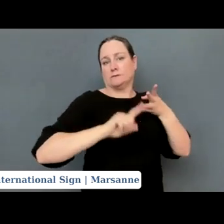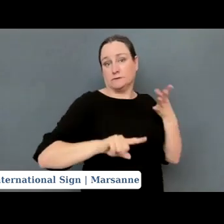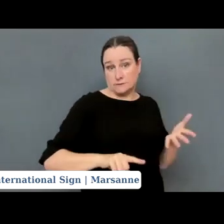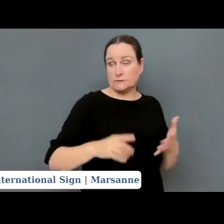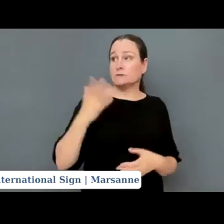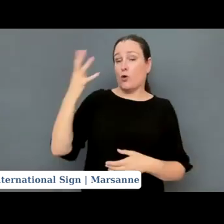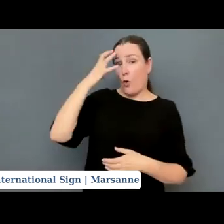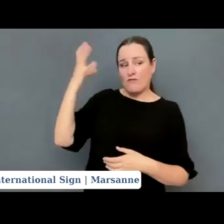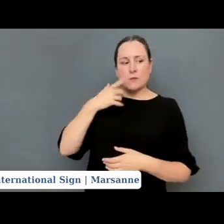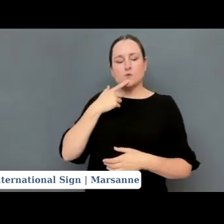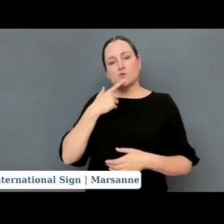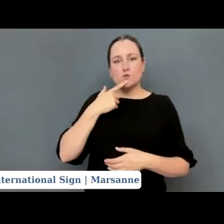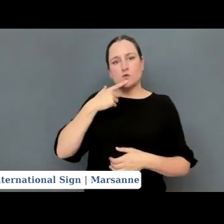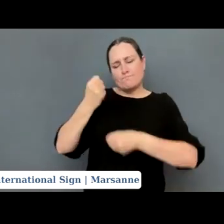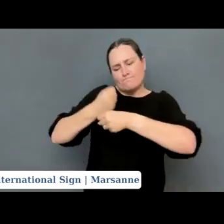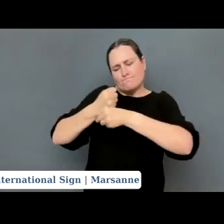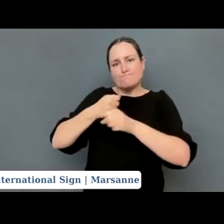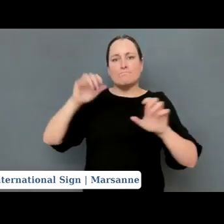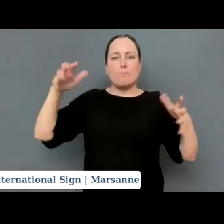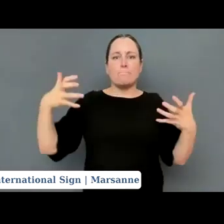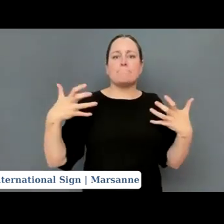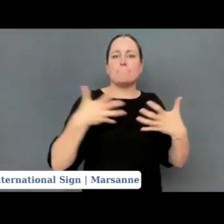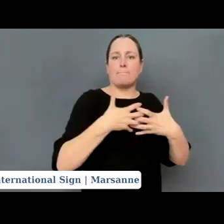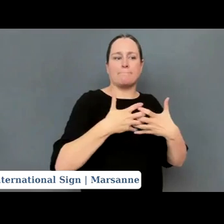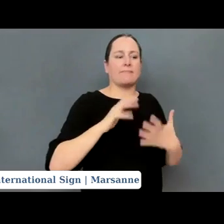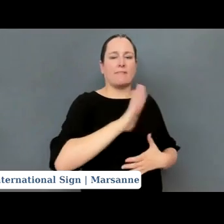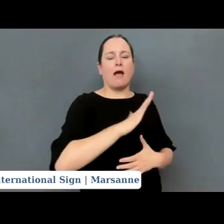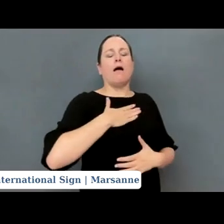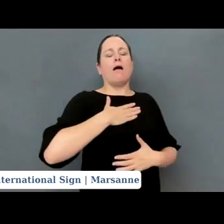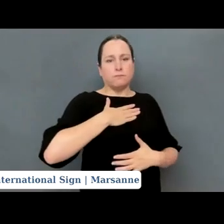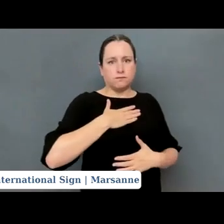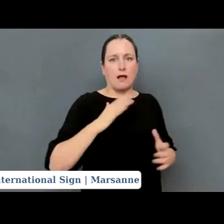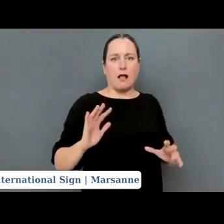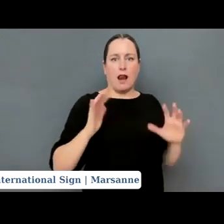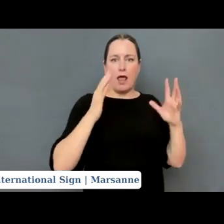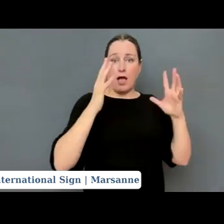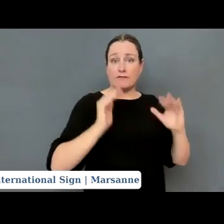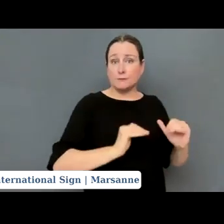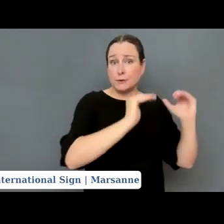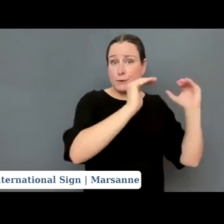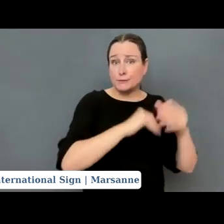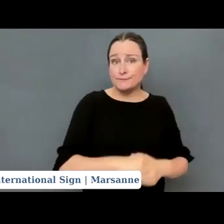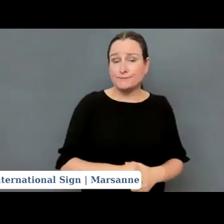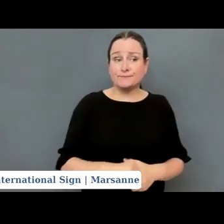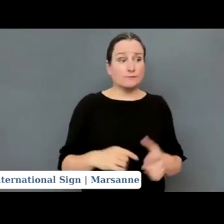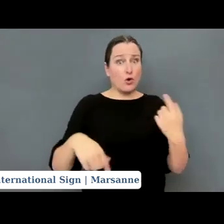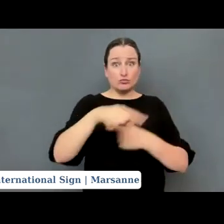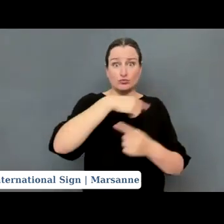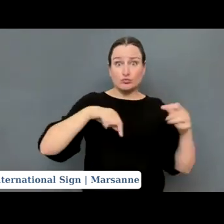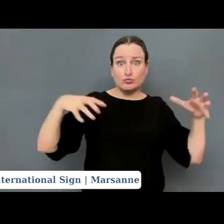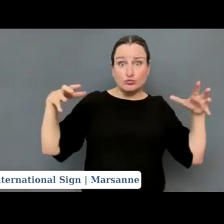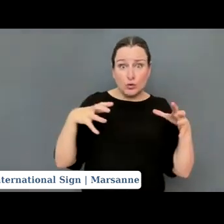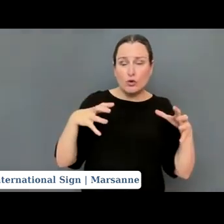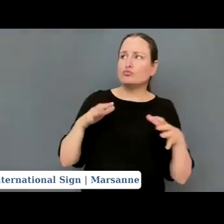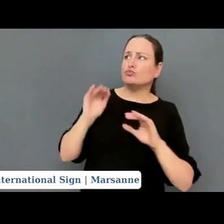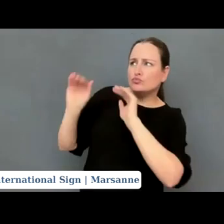these instruments, through these informations, we can influence the public policies, the information we